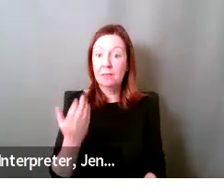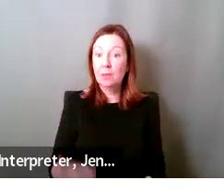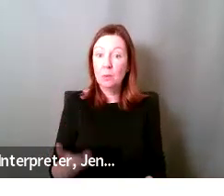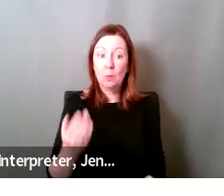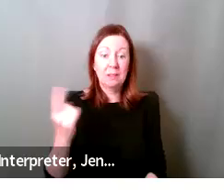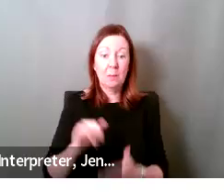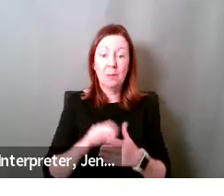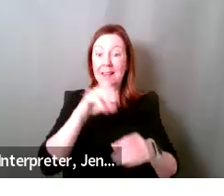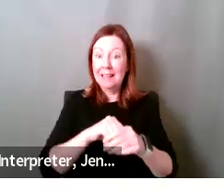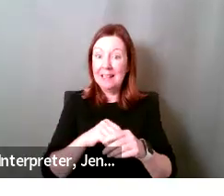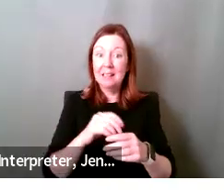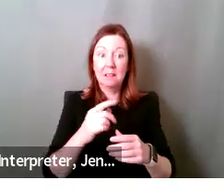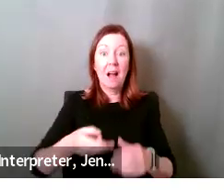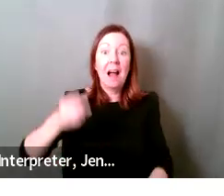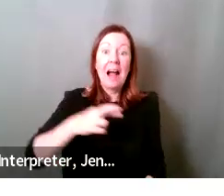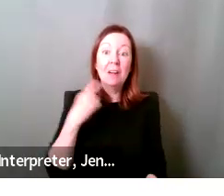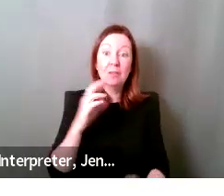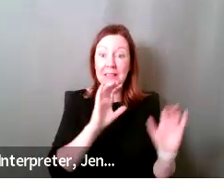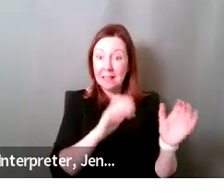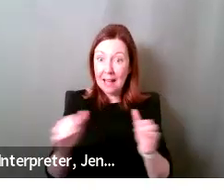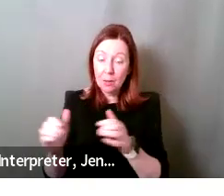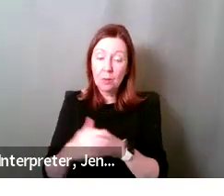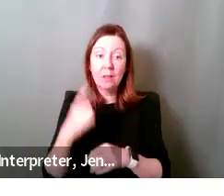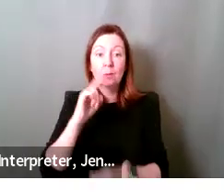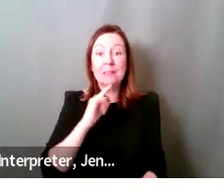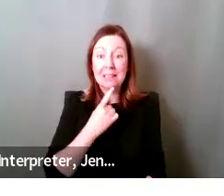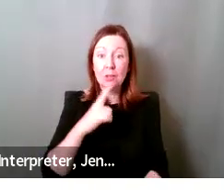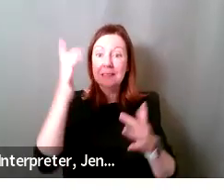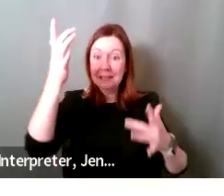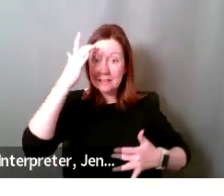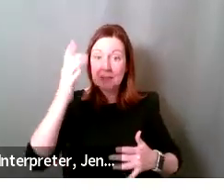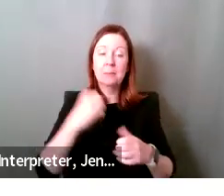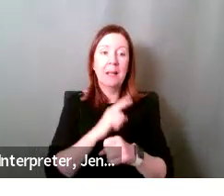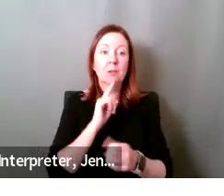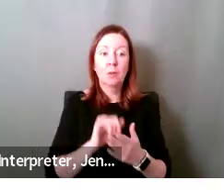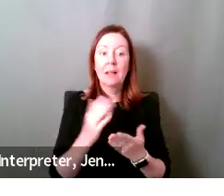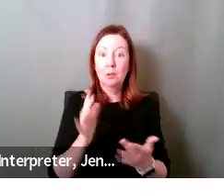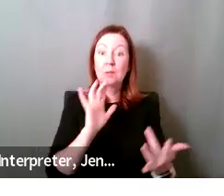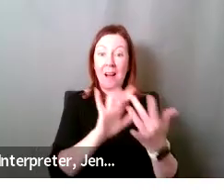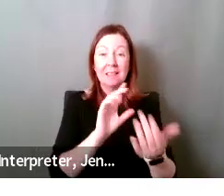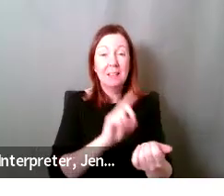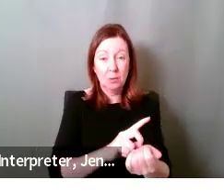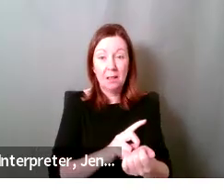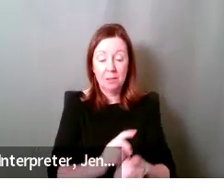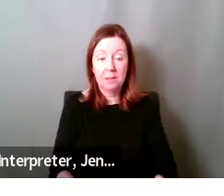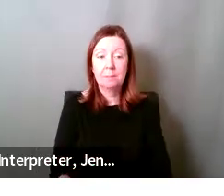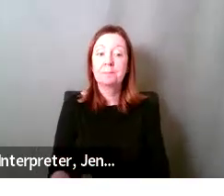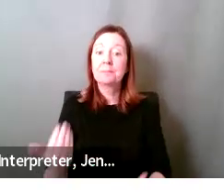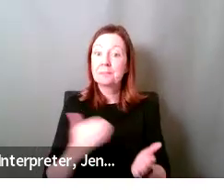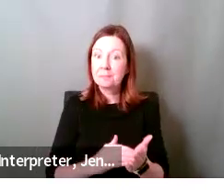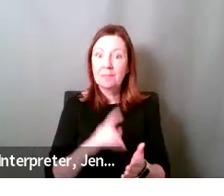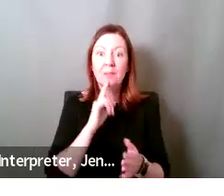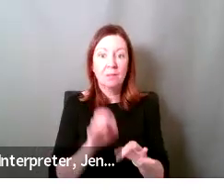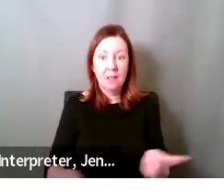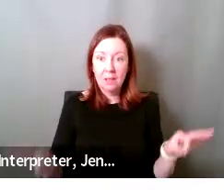who falls into one of those high risk categories for serious illness, make sure you reach out to your doctor. Again, it's